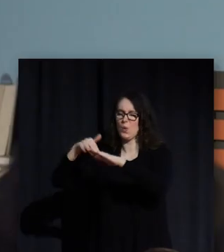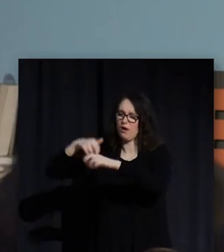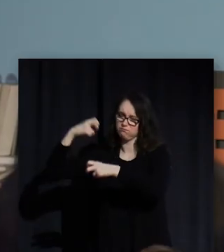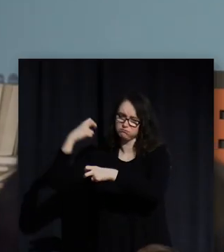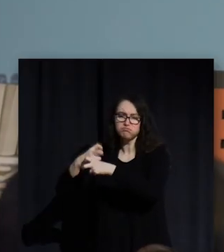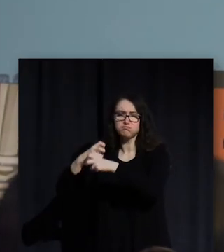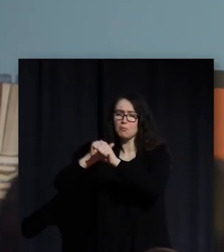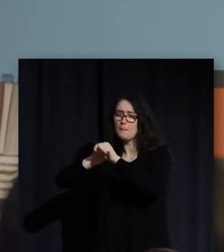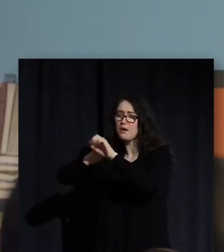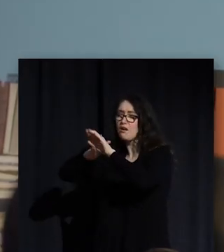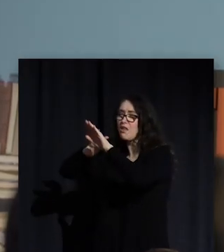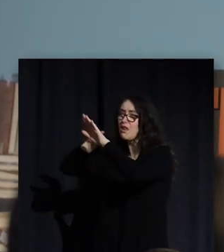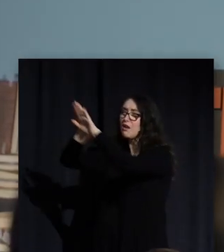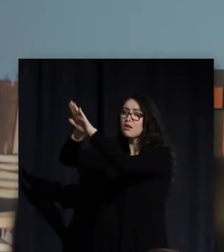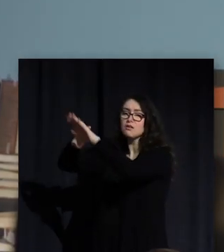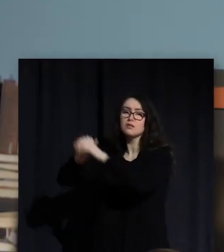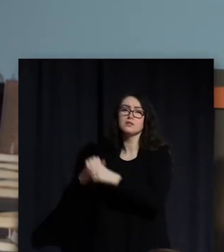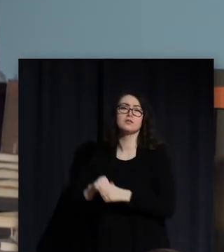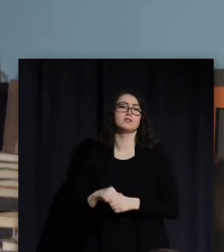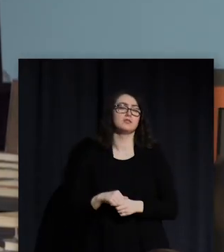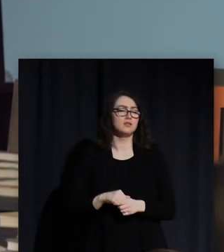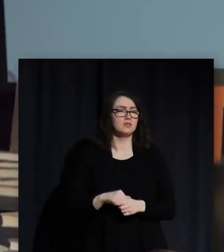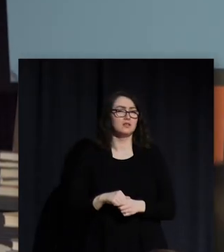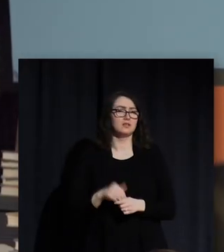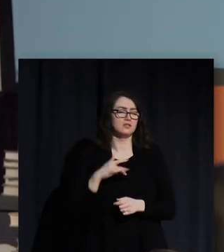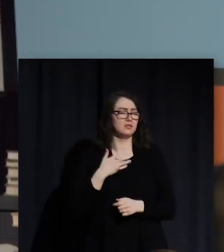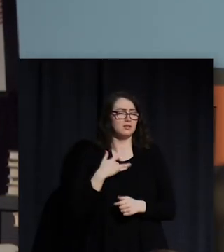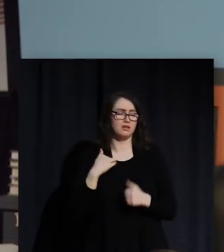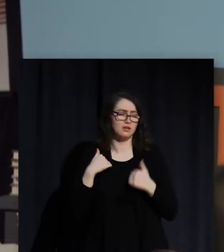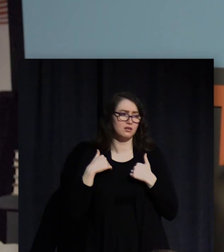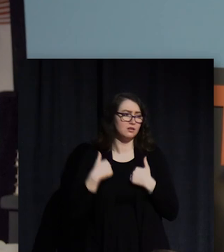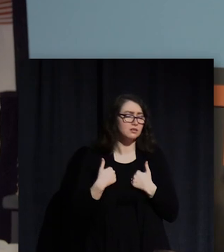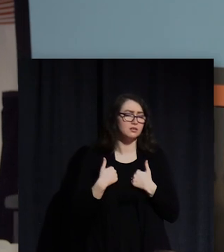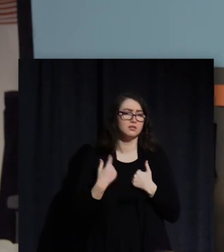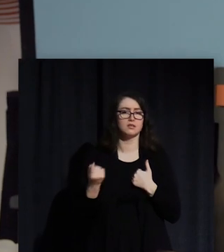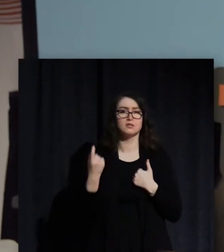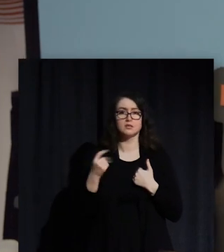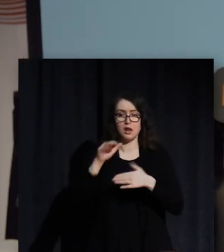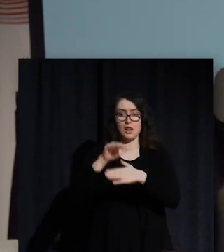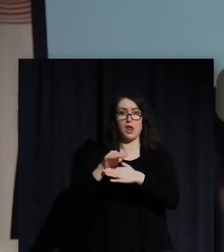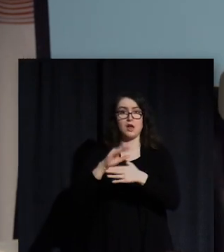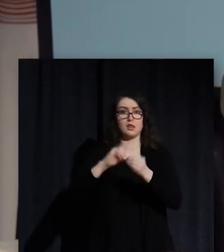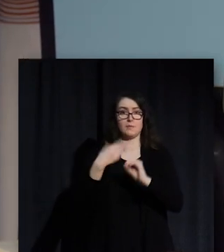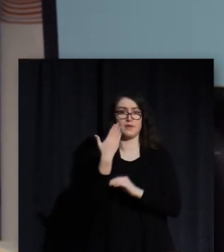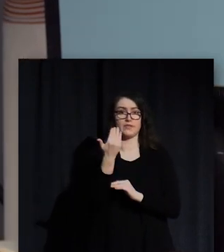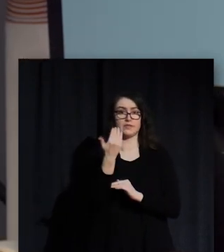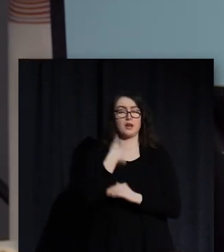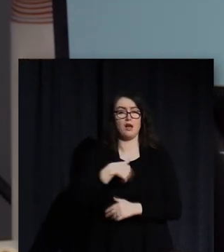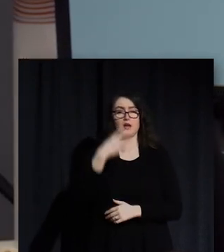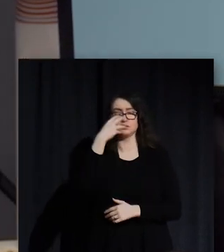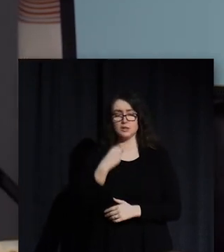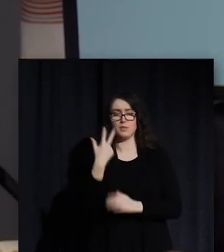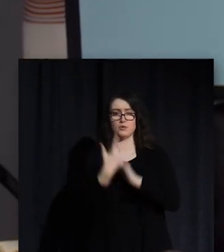climbs. The riding is relentless. On night 15, I sleep for 3 hours under the awning